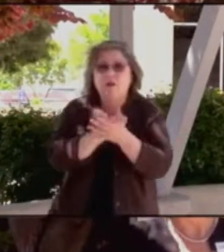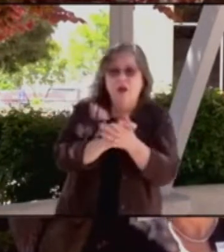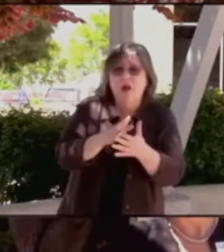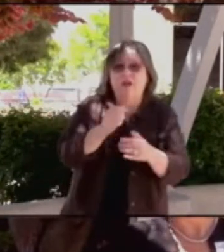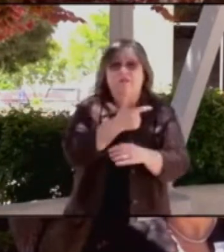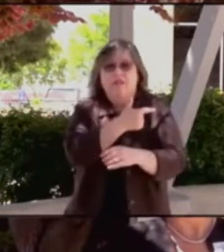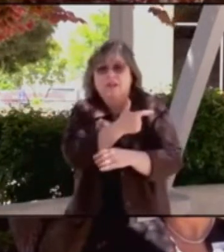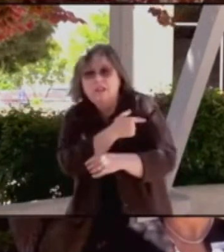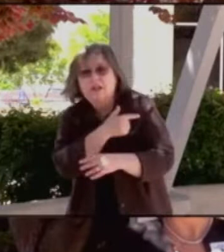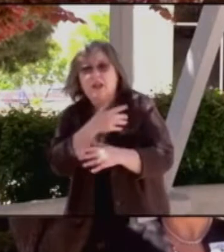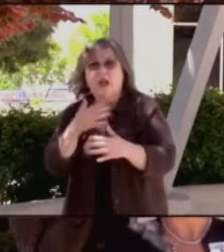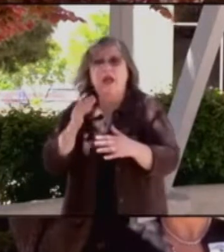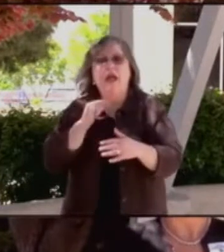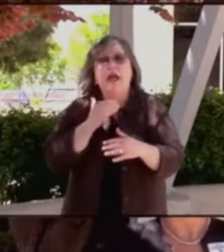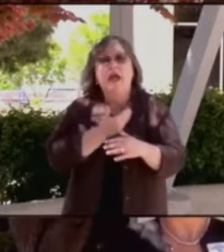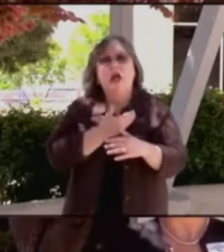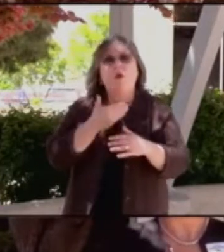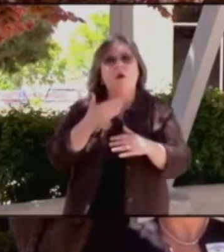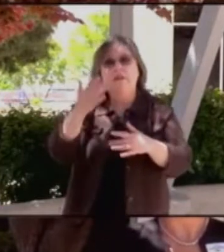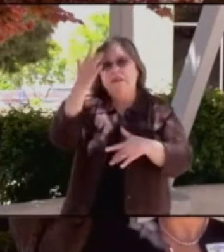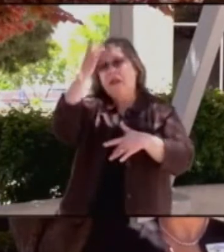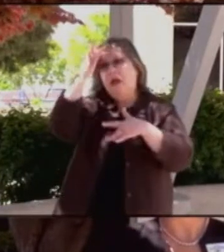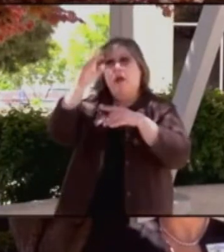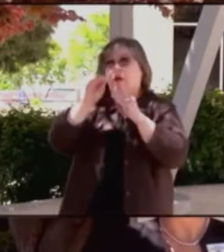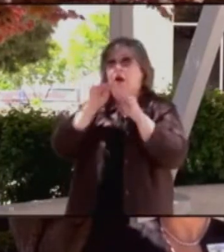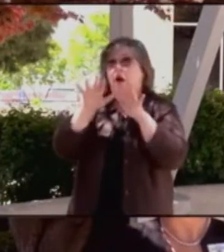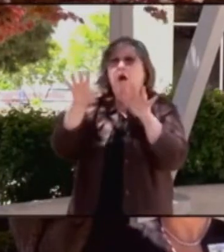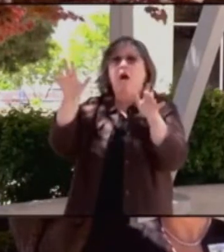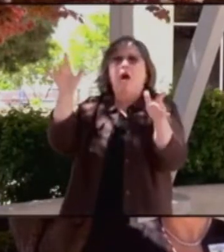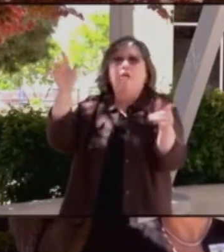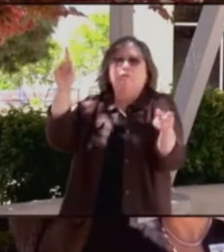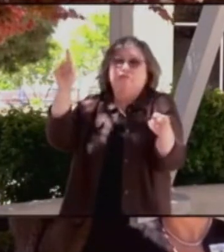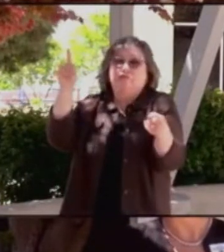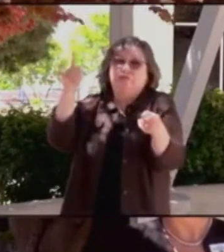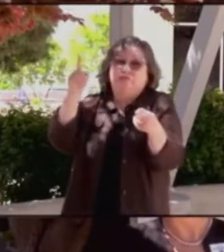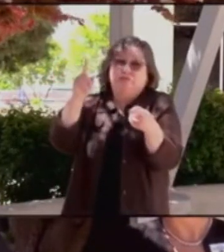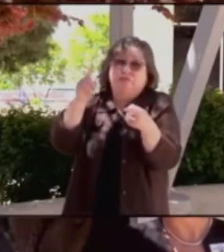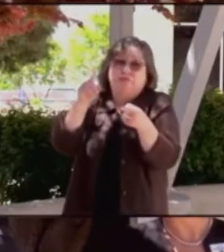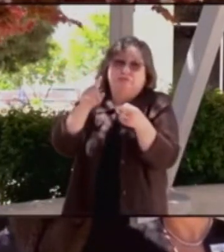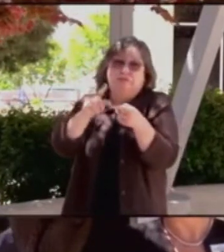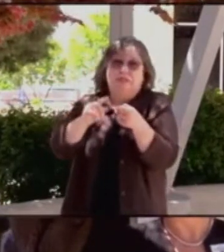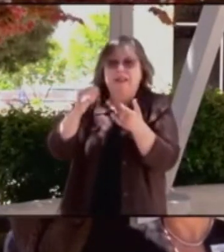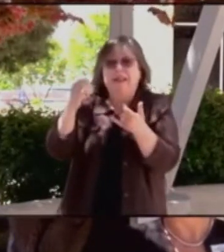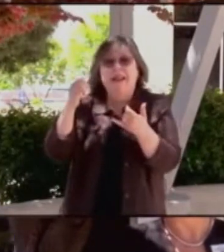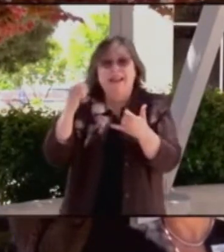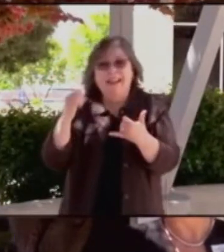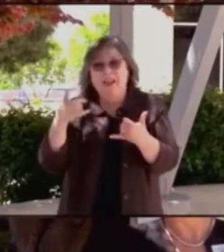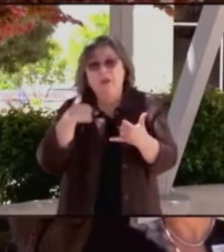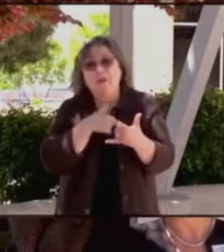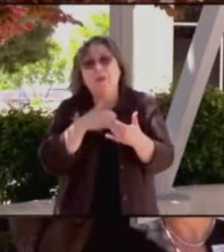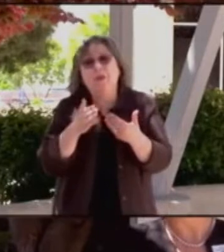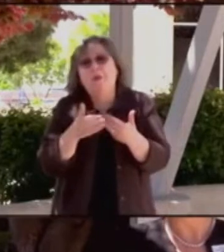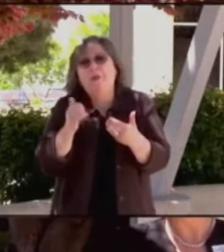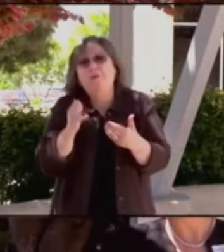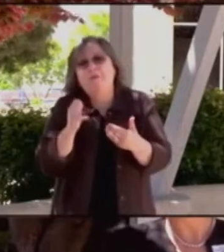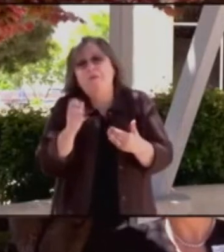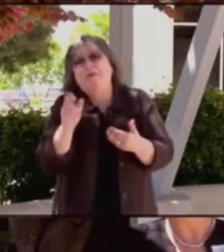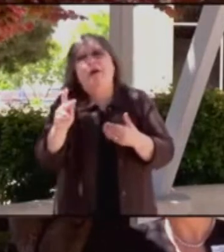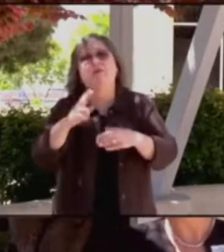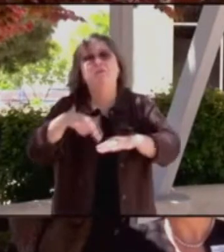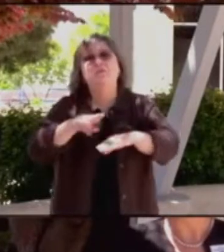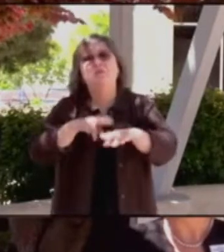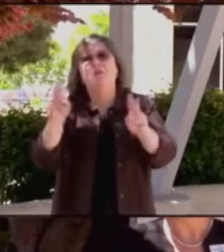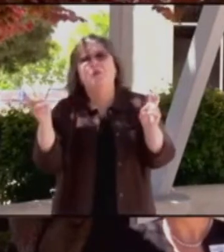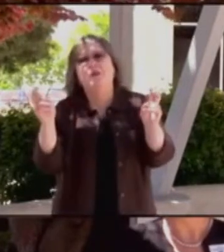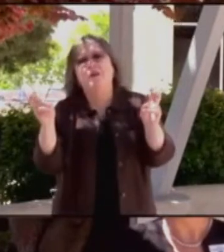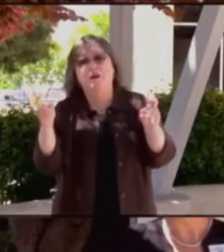with vaccination rates, and we are entering the yellow tier. We are getting closer to pre-pandemic normalcy. The